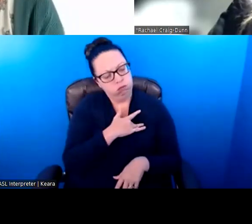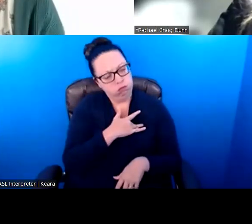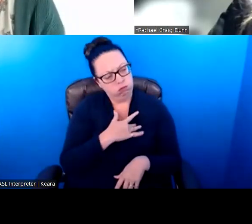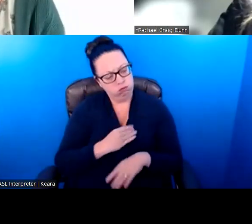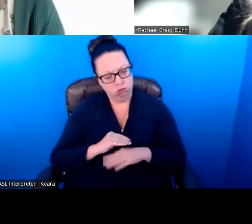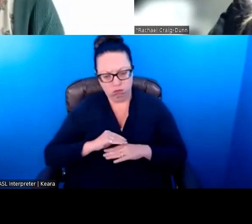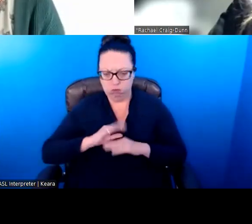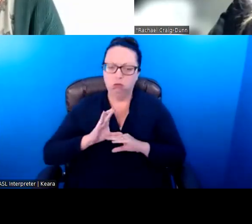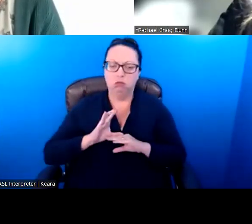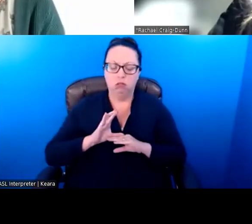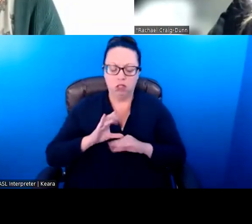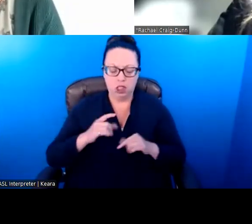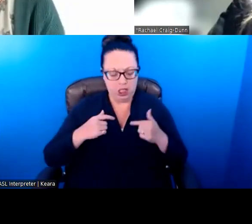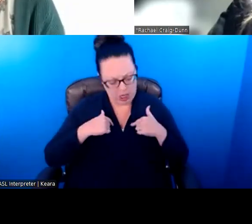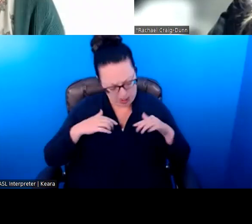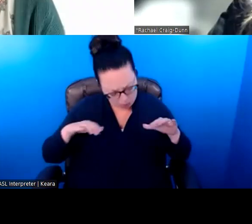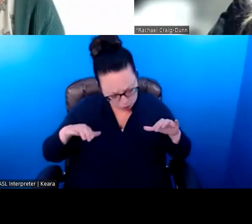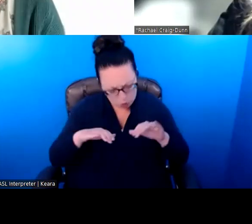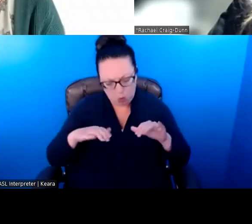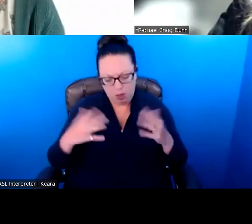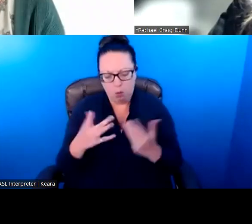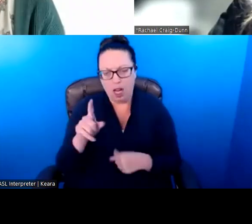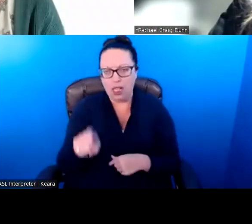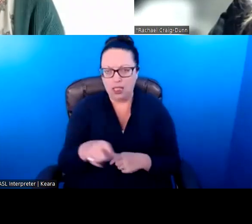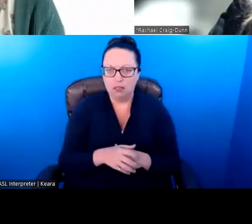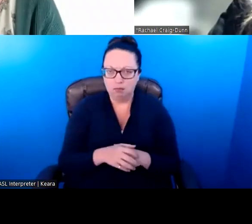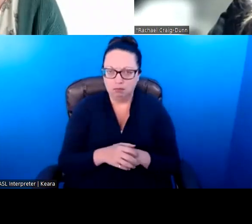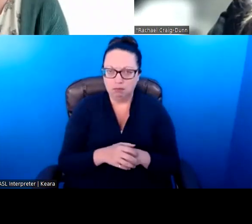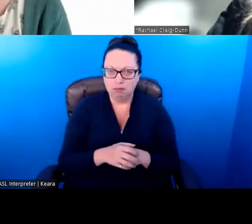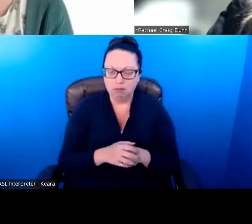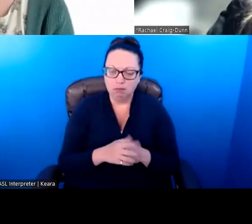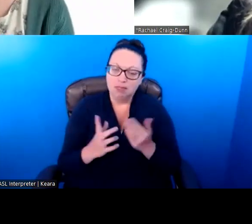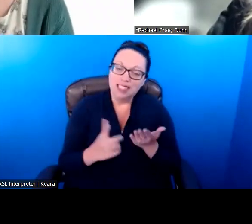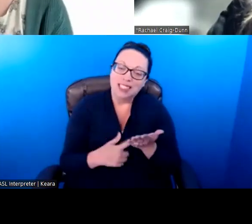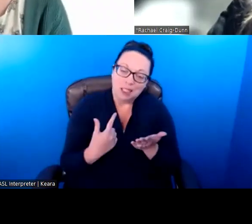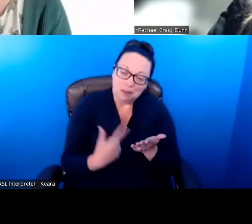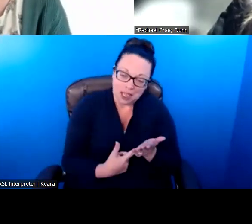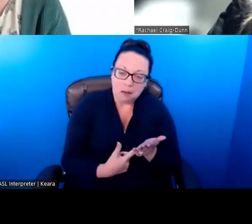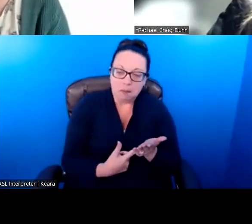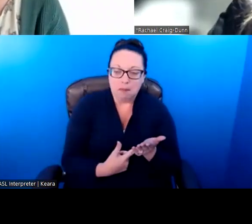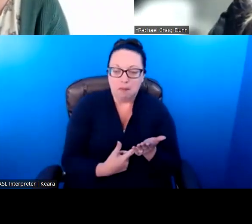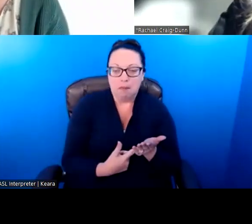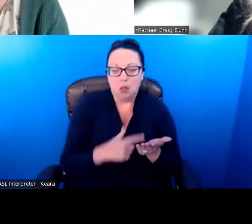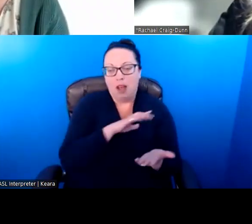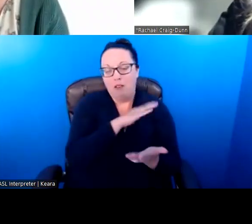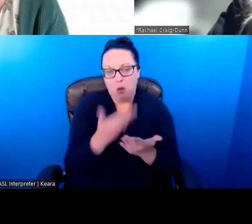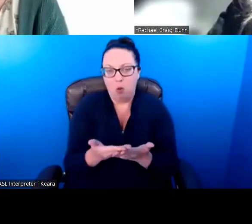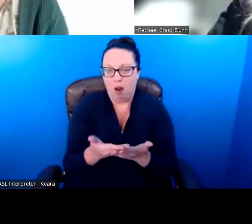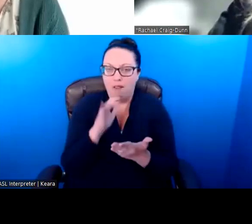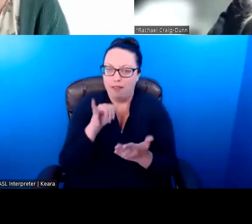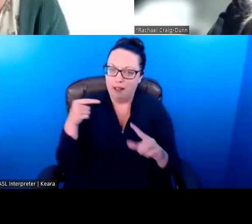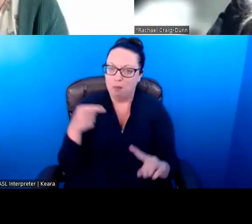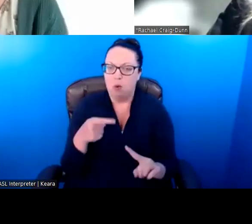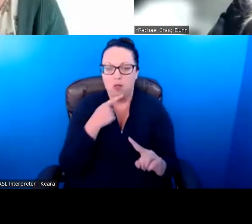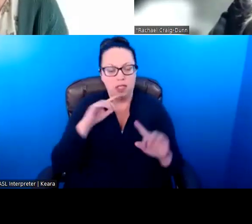that I'm doing what I need to do. And sometimes you have to get to that point where, okay, this is